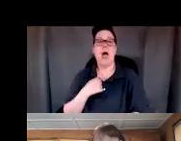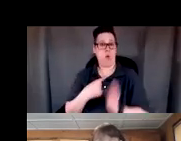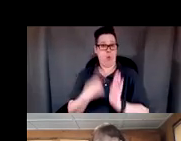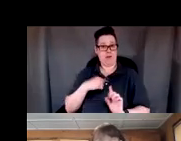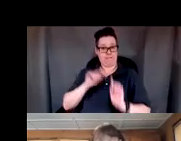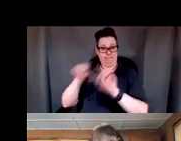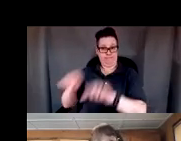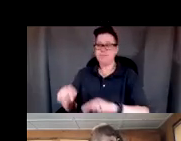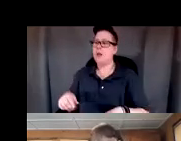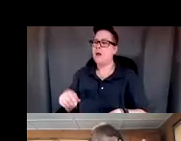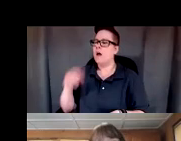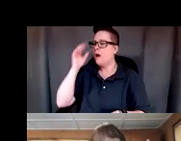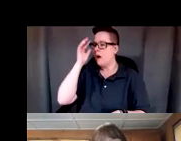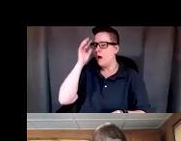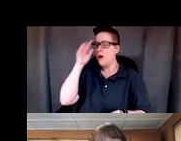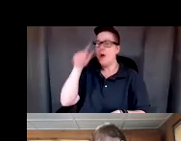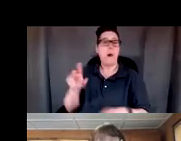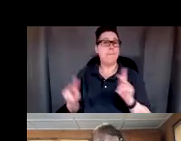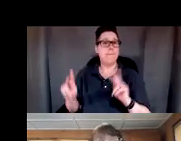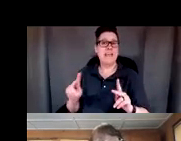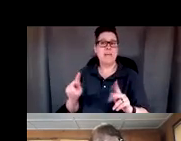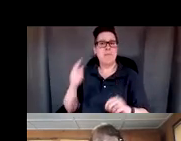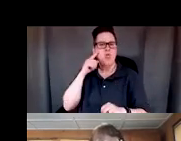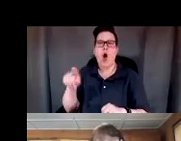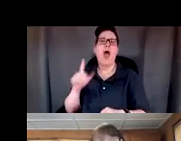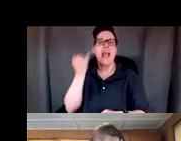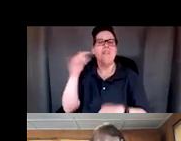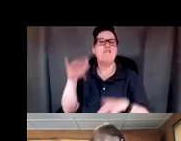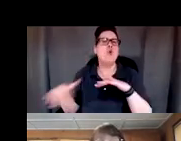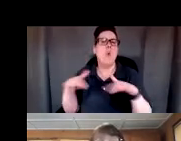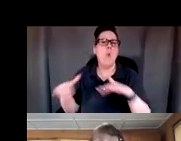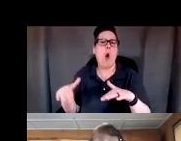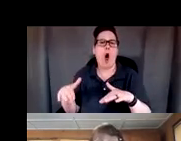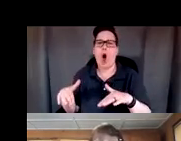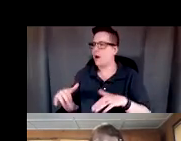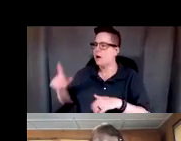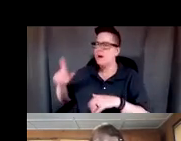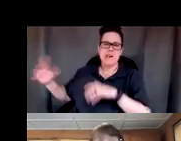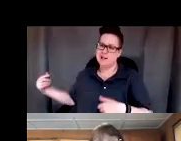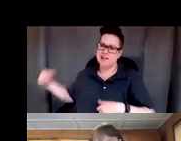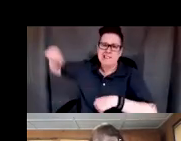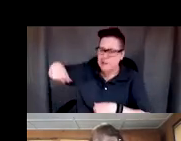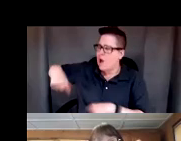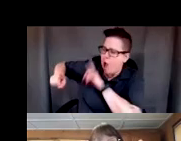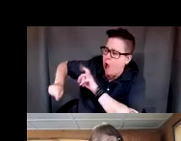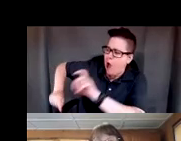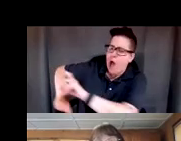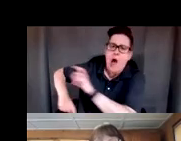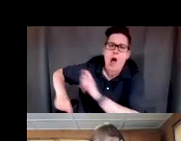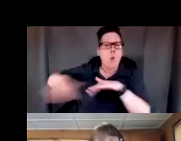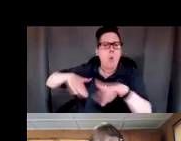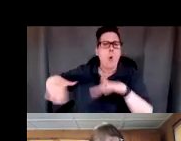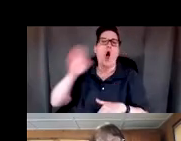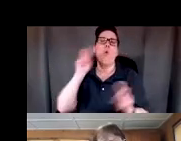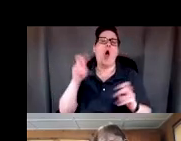where people were walking it off, dragging the person through the yard as they're not breathing effectively because they thought if they did that, it would